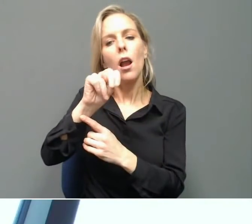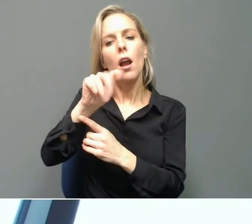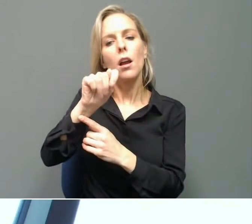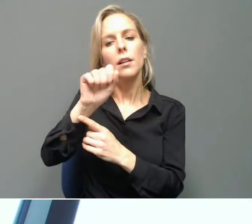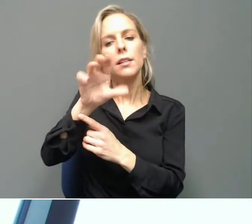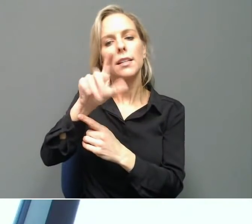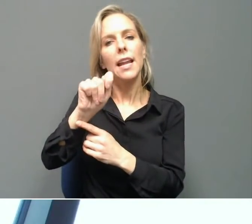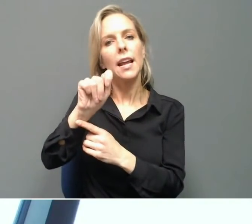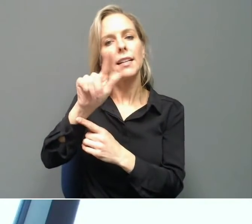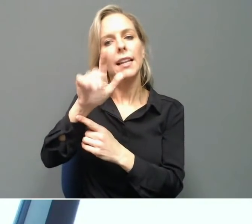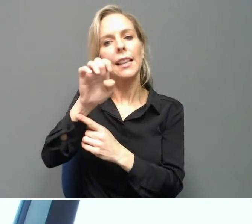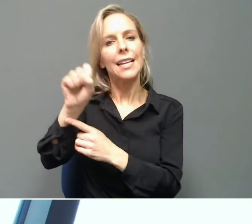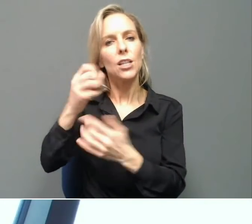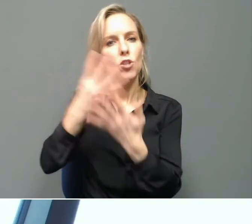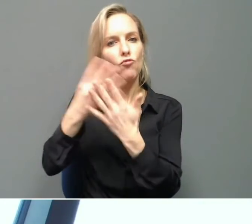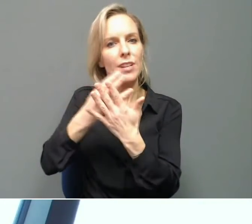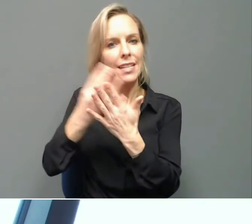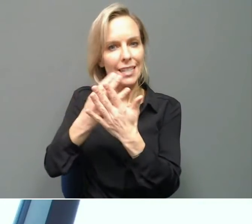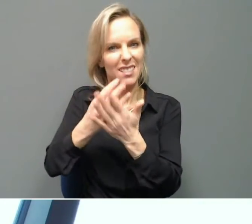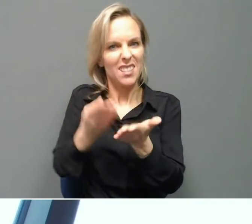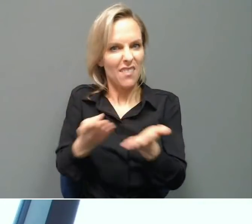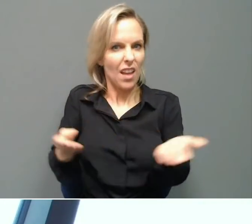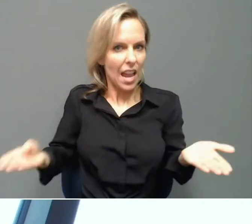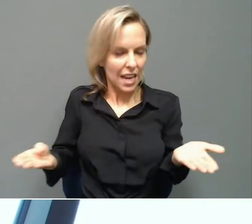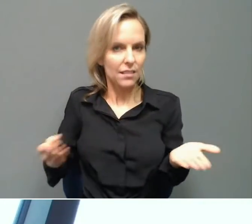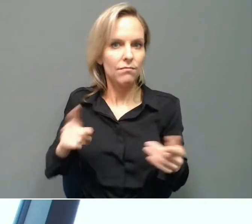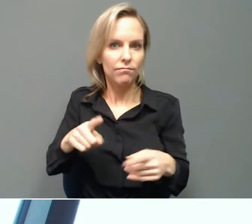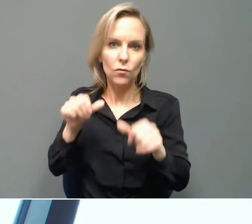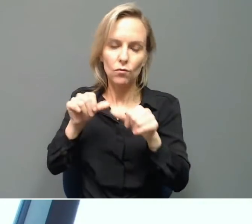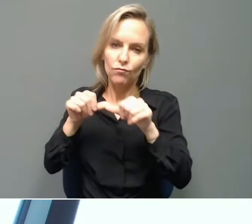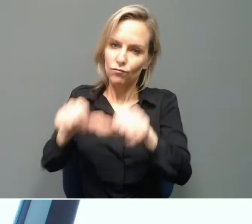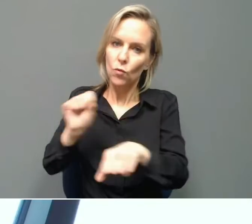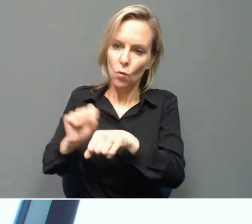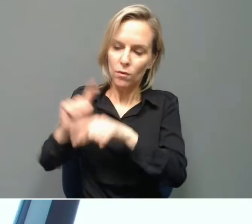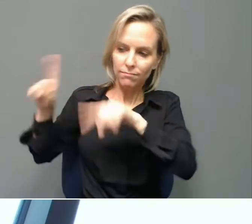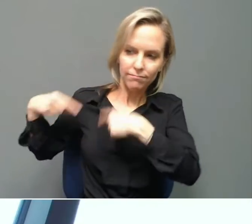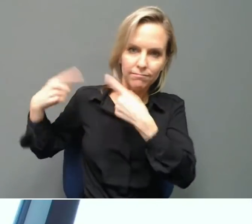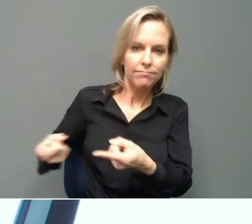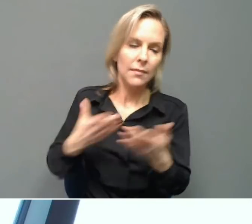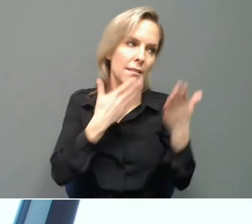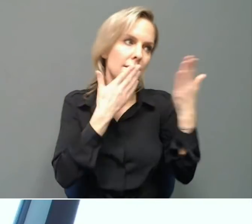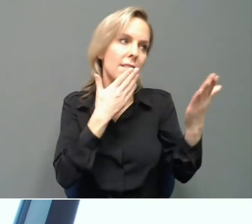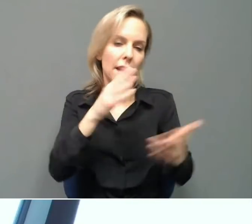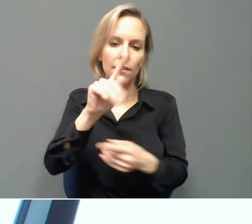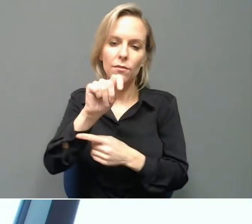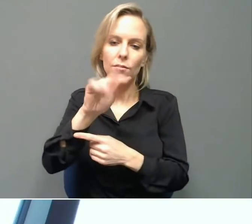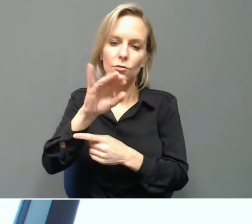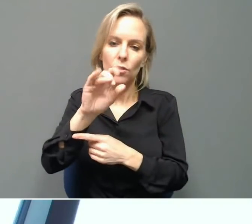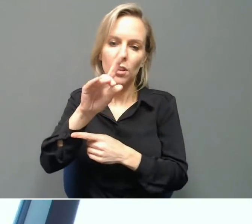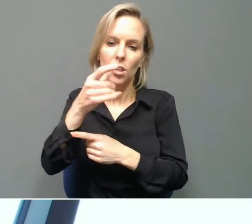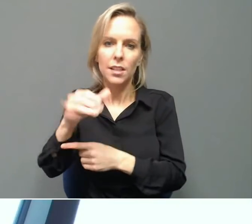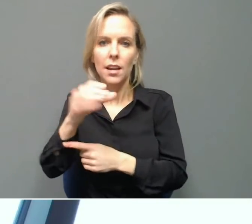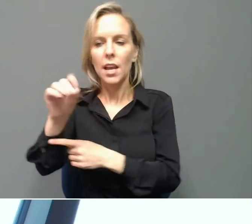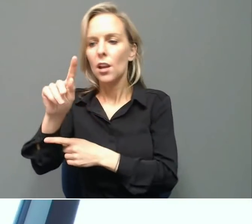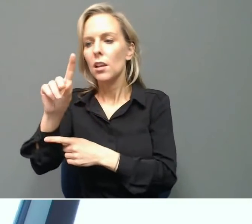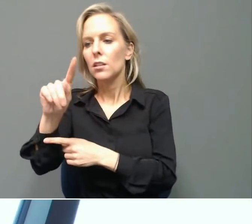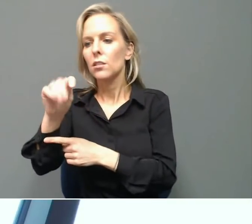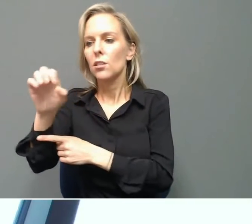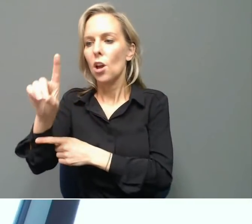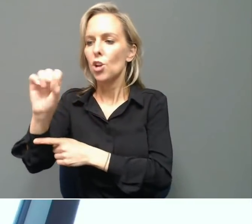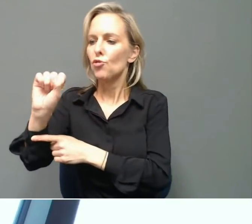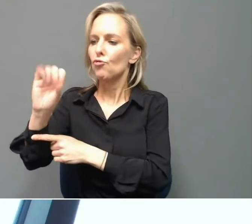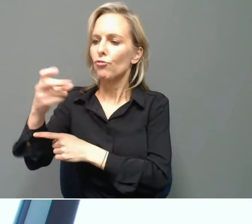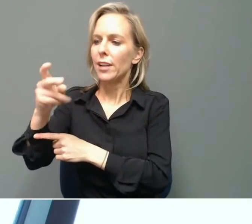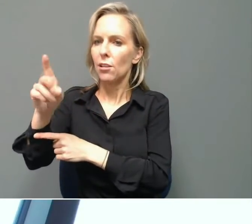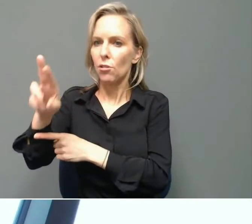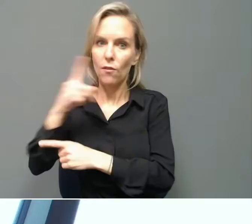for a year to see this come to fruition. So thank you, Trilogy Foundation and Todd Schmiedler. Moving on to indoor